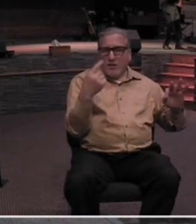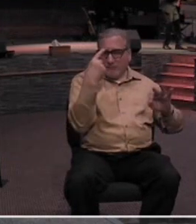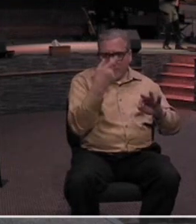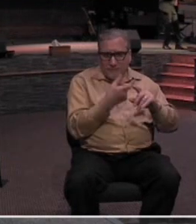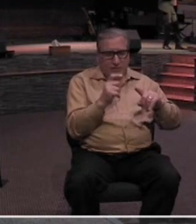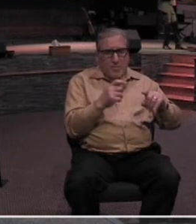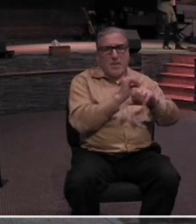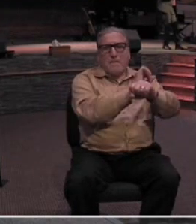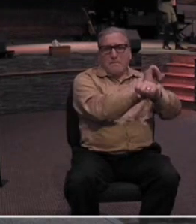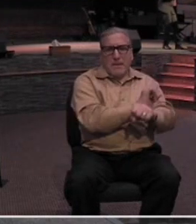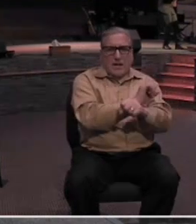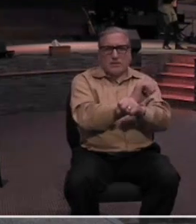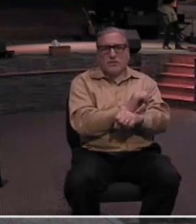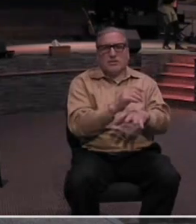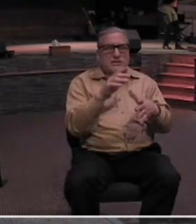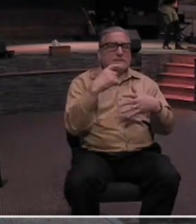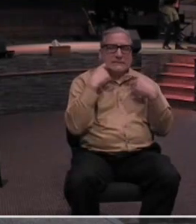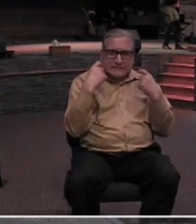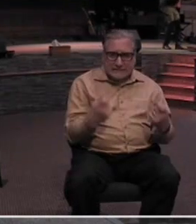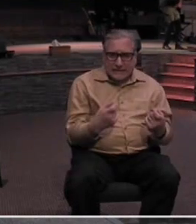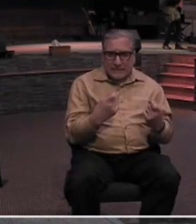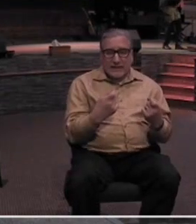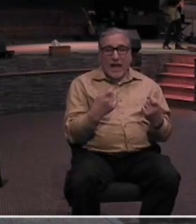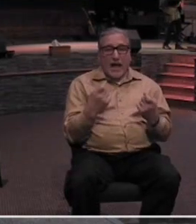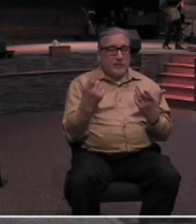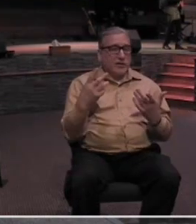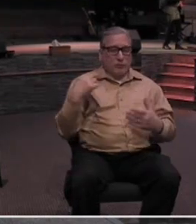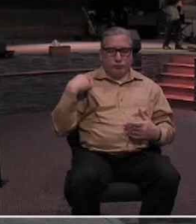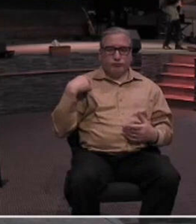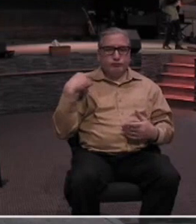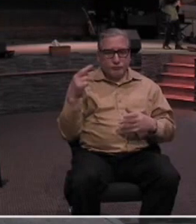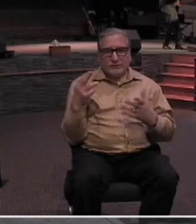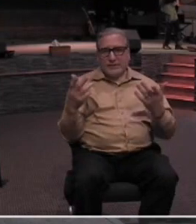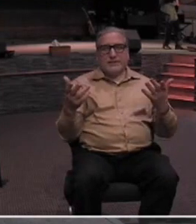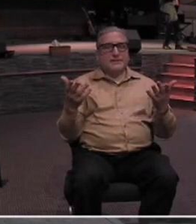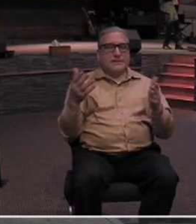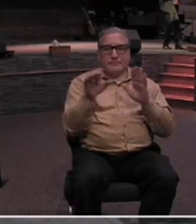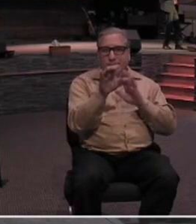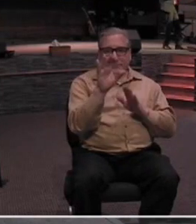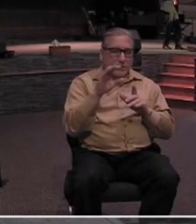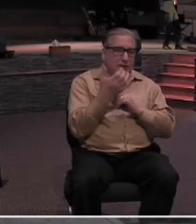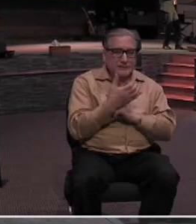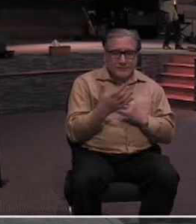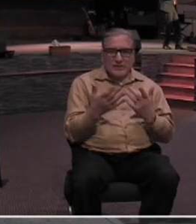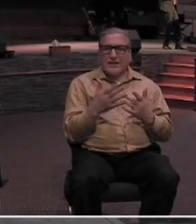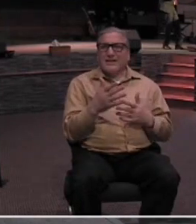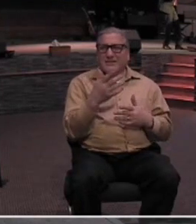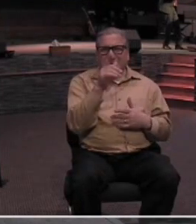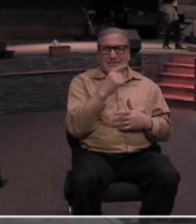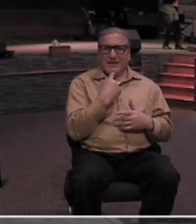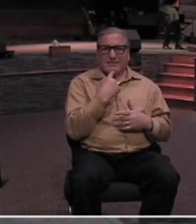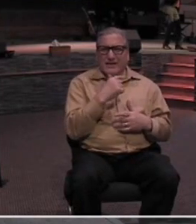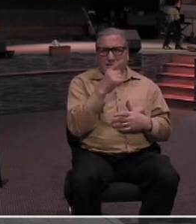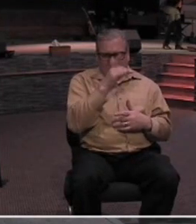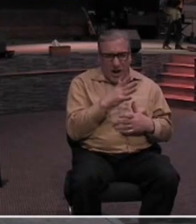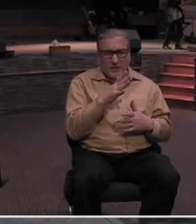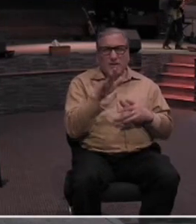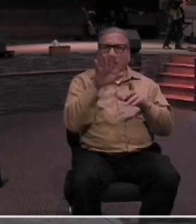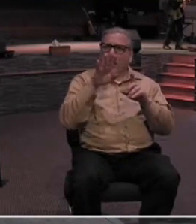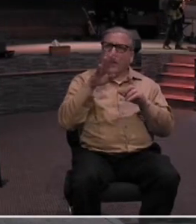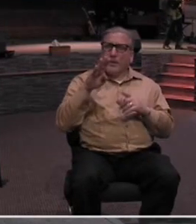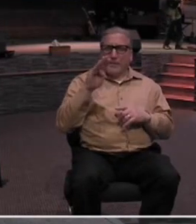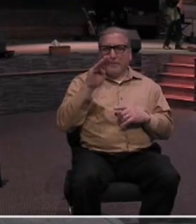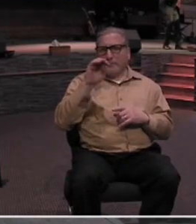and the mere religious customs demanded by the Mosaic law. He wasn't saying that God's moral law doesn't matter, because God's moral law is